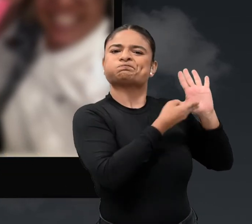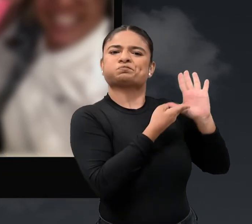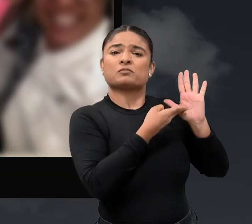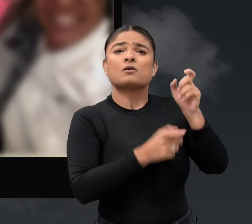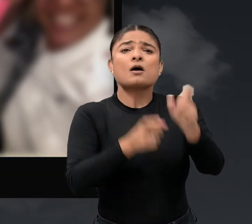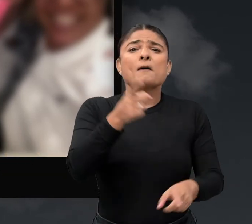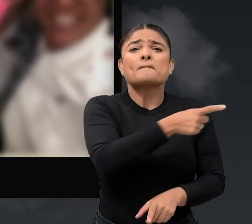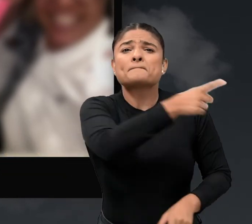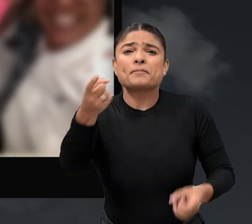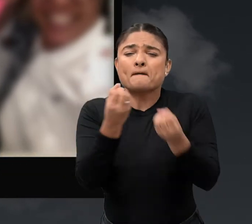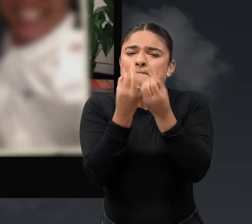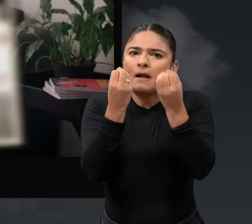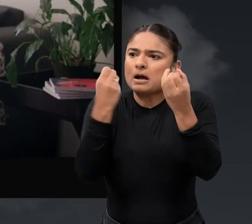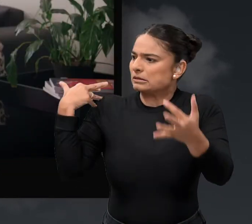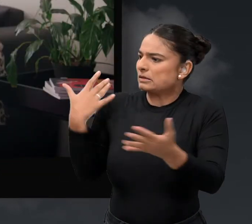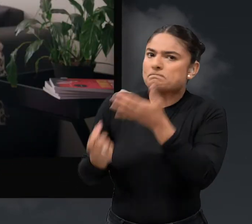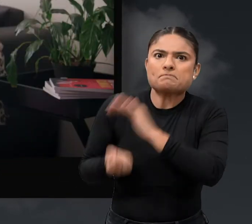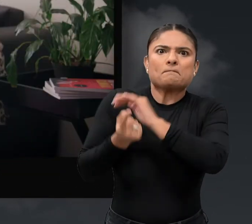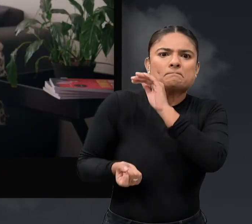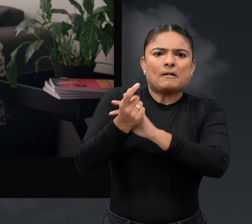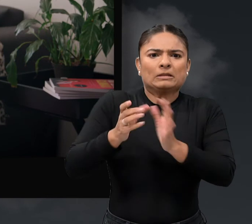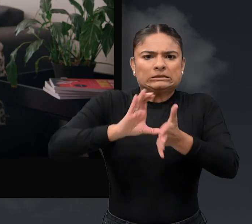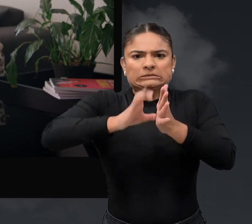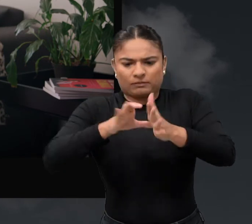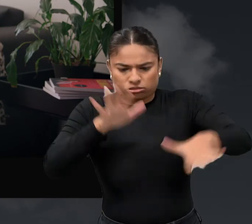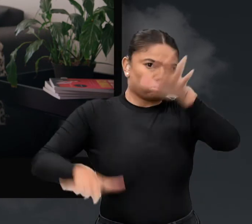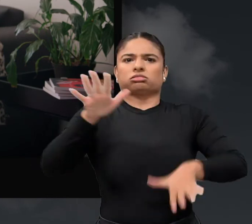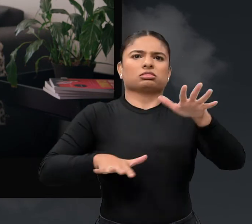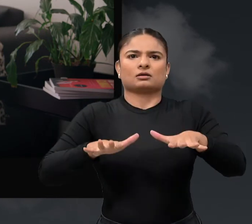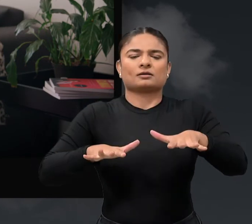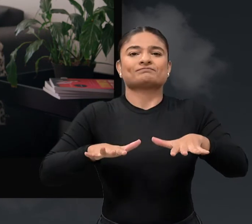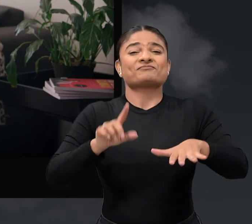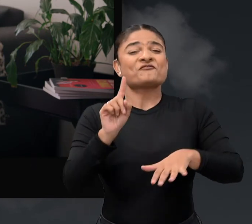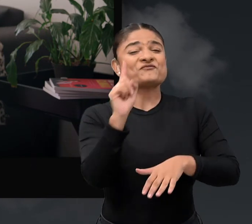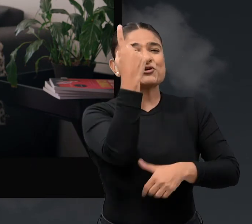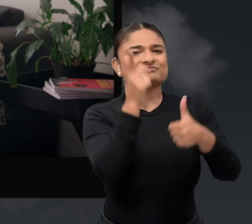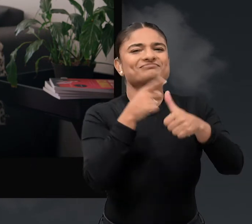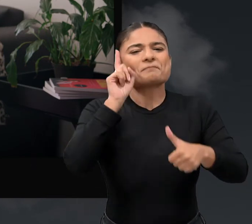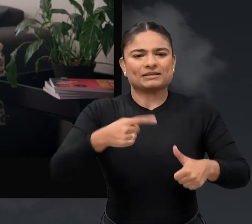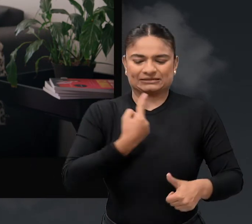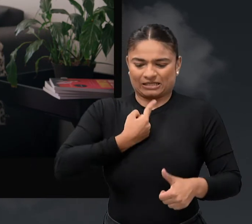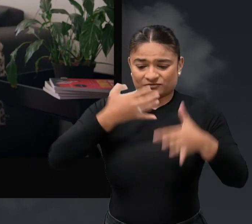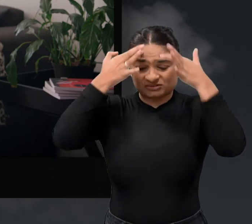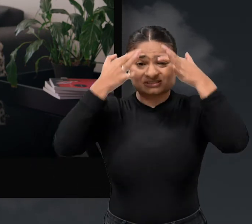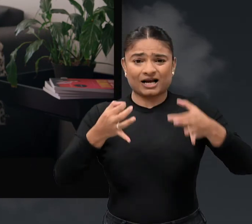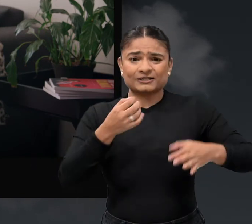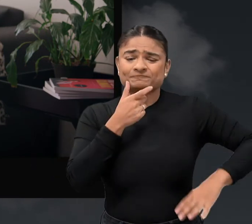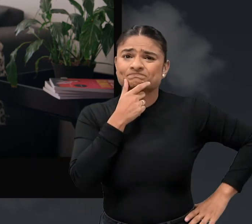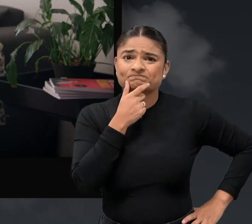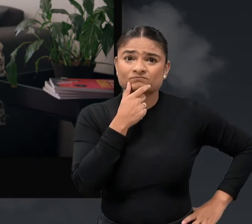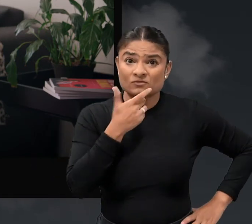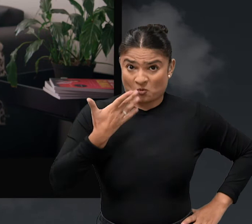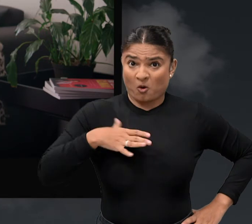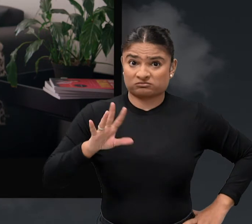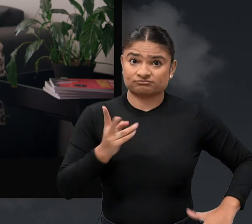For people who just acquired a disability, the first thing first, you have to make a decision. Do